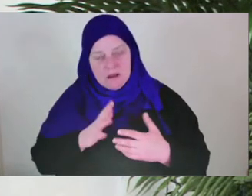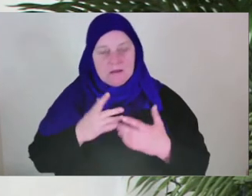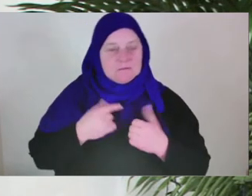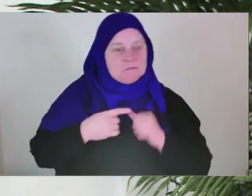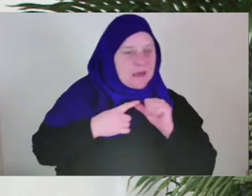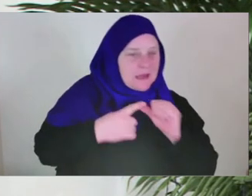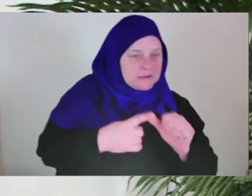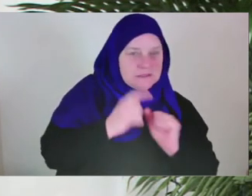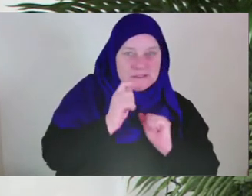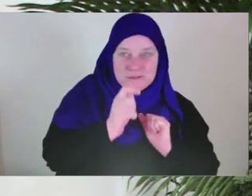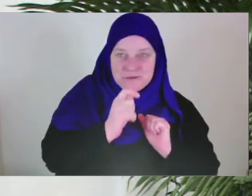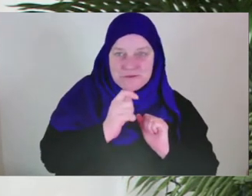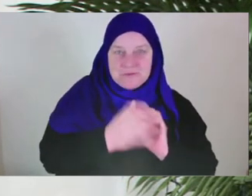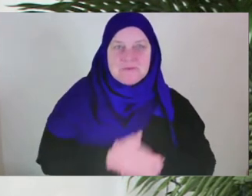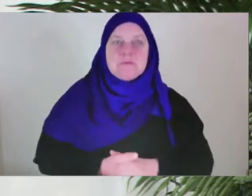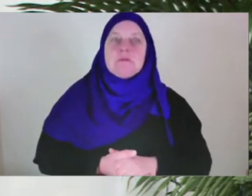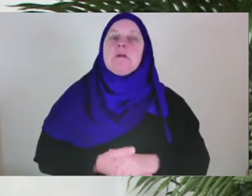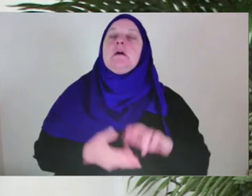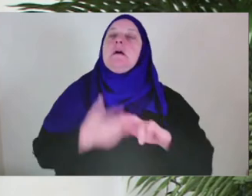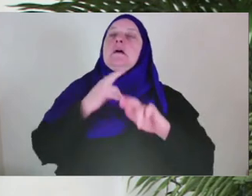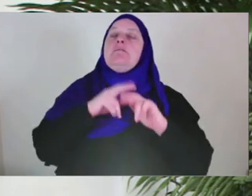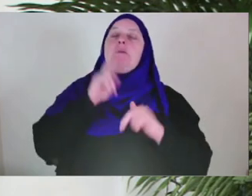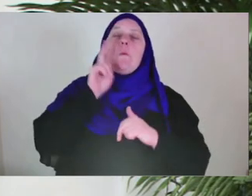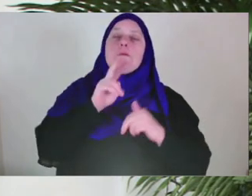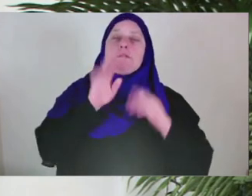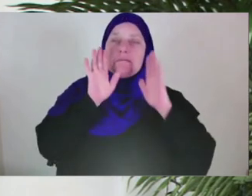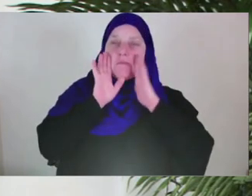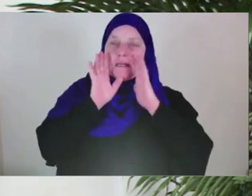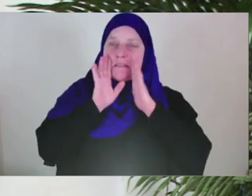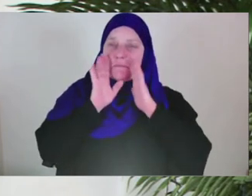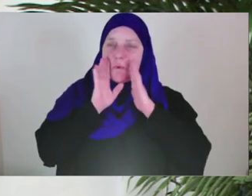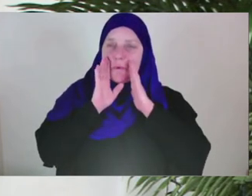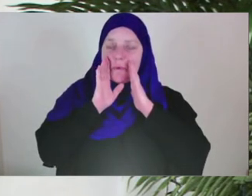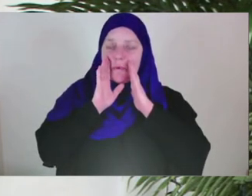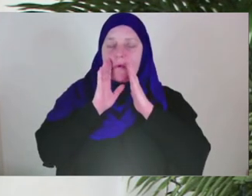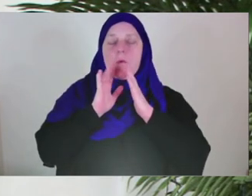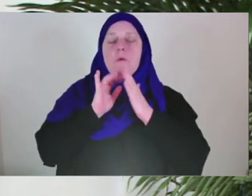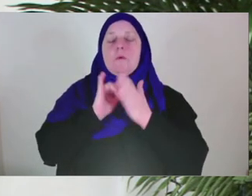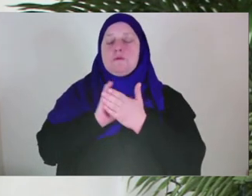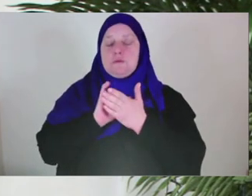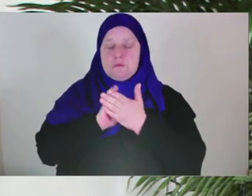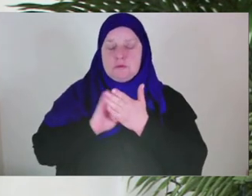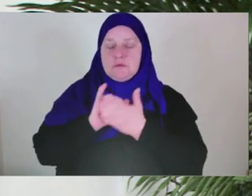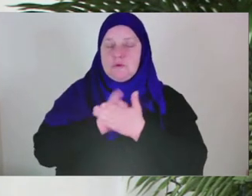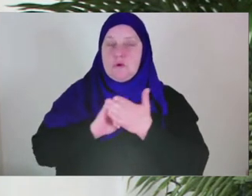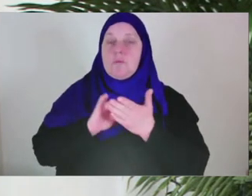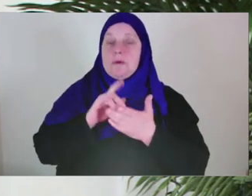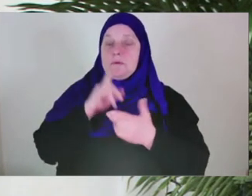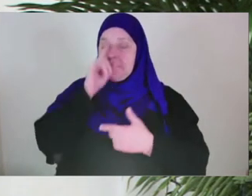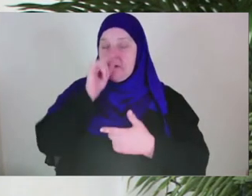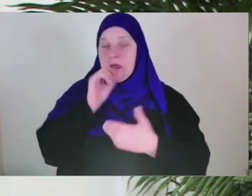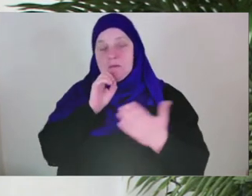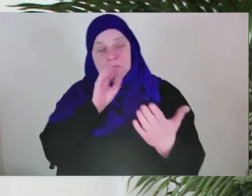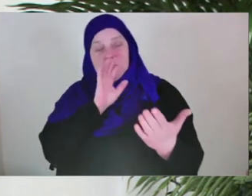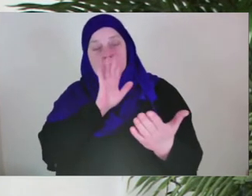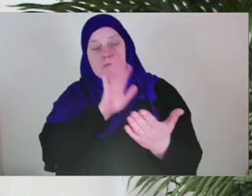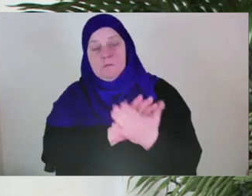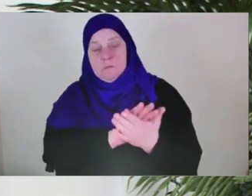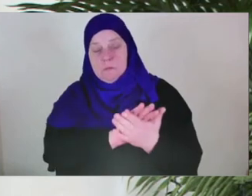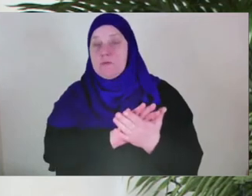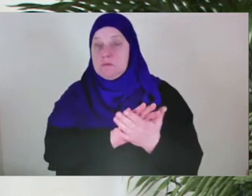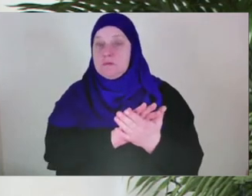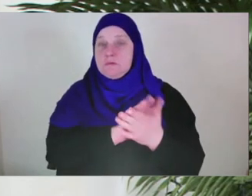opportunity if you're watching on Facebook or you're watching on YouTube, you may also post your question there, and inshallah we'll get to that as